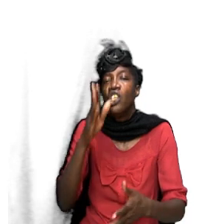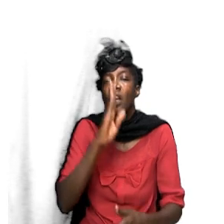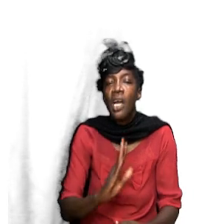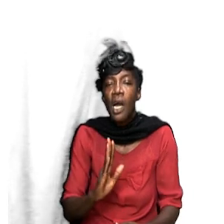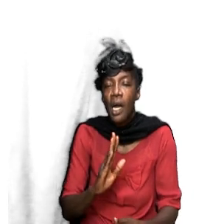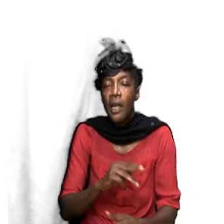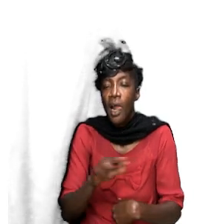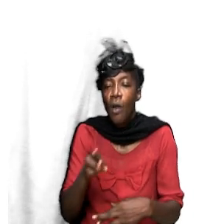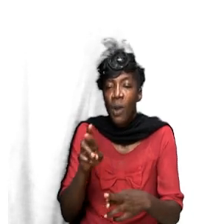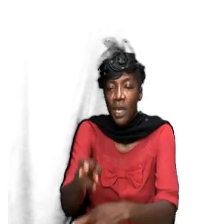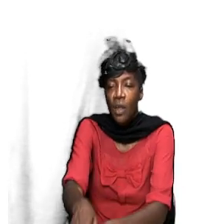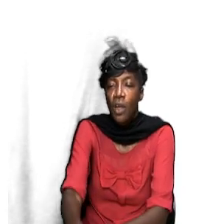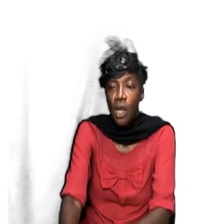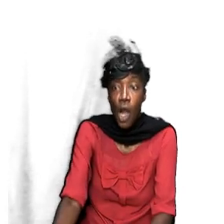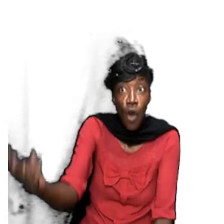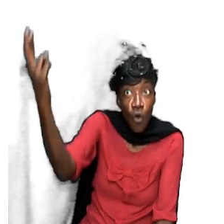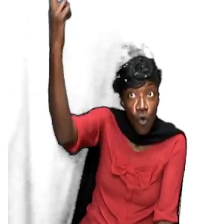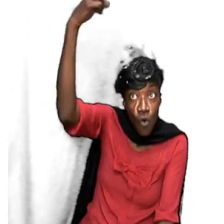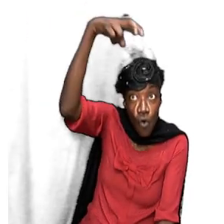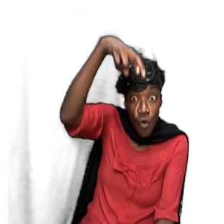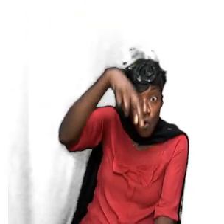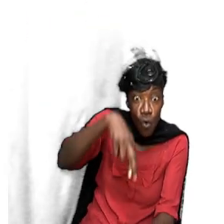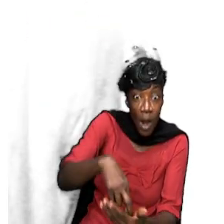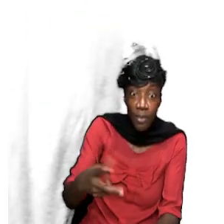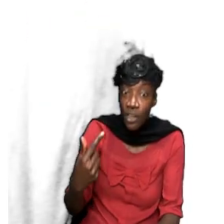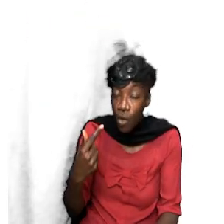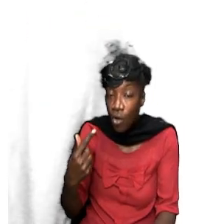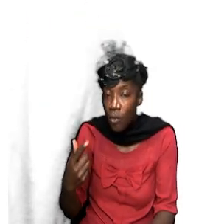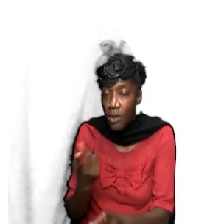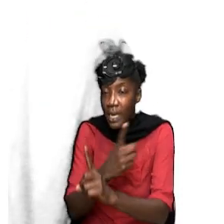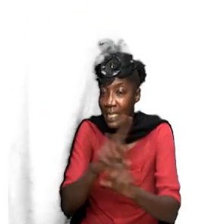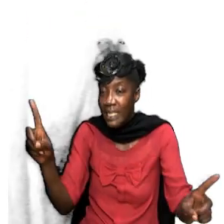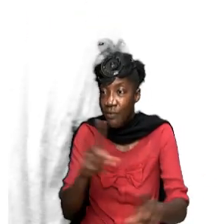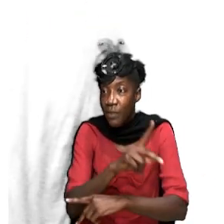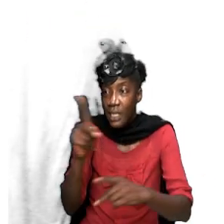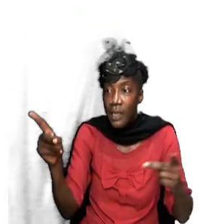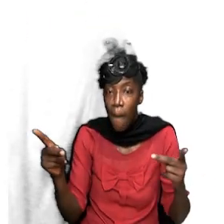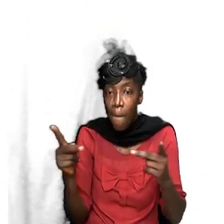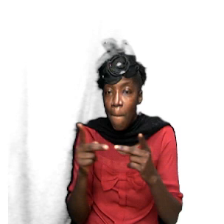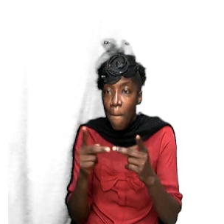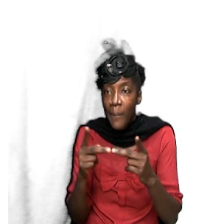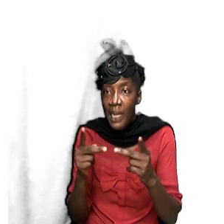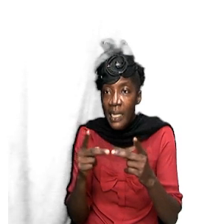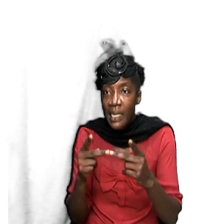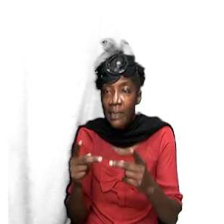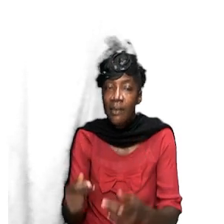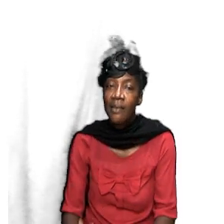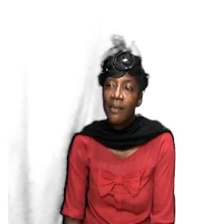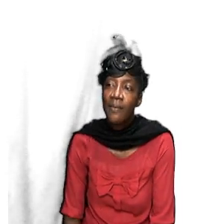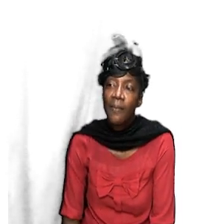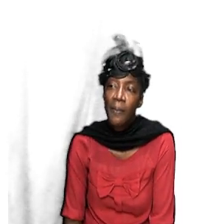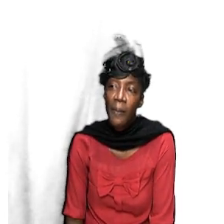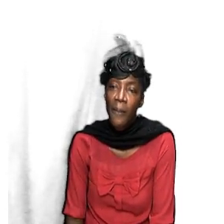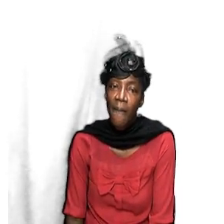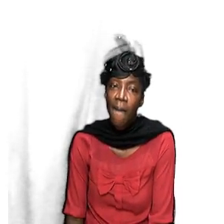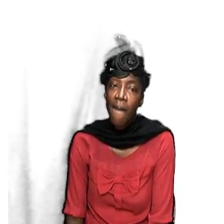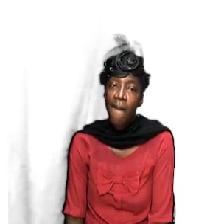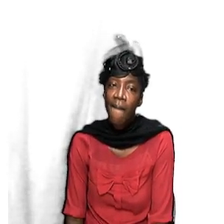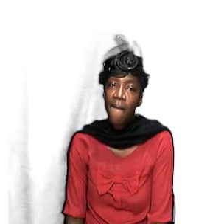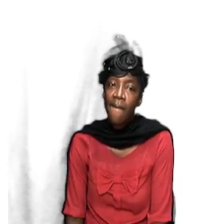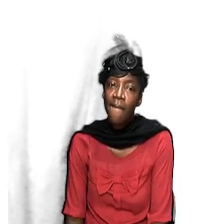When the rapture come, we're in a different place.